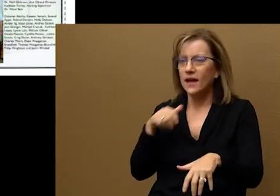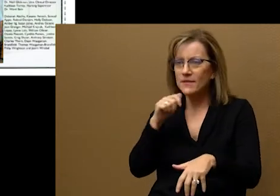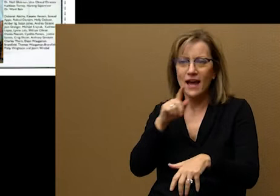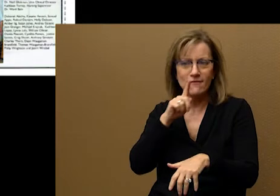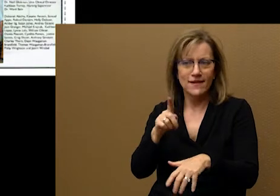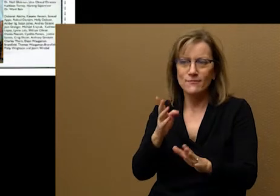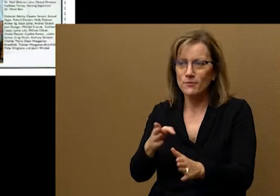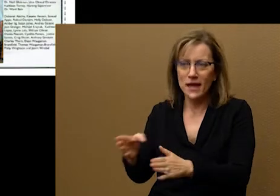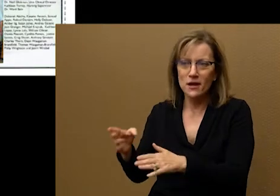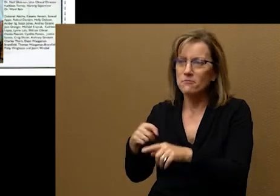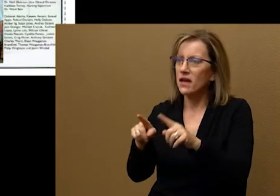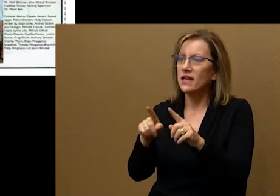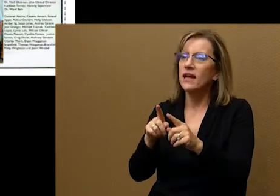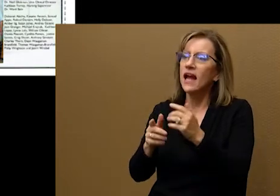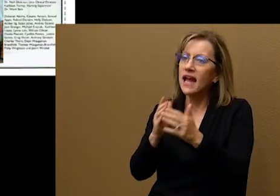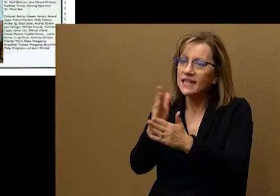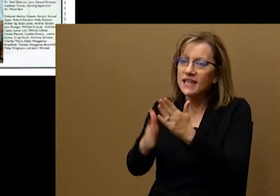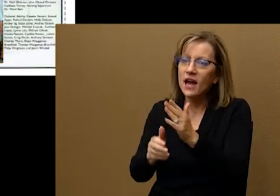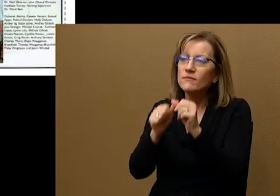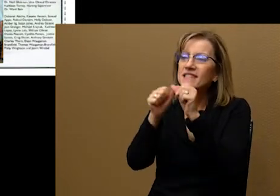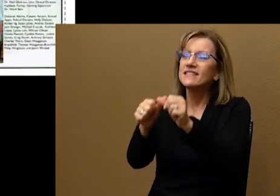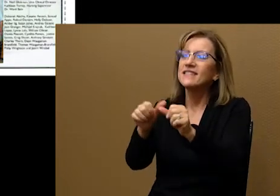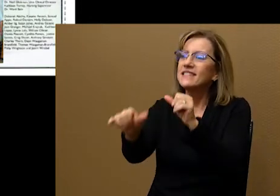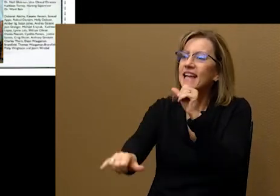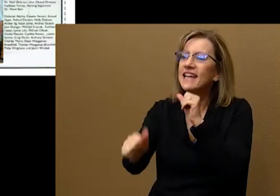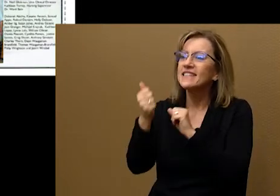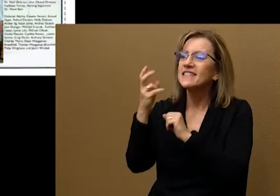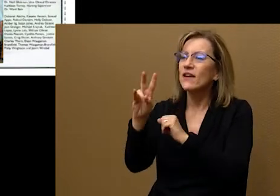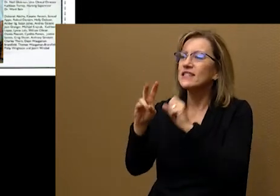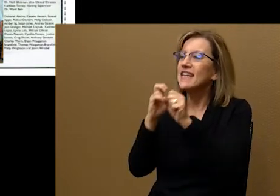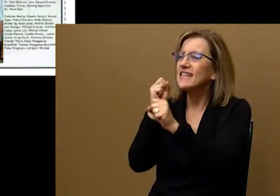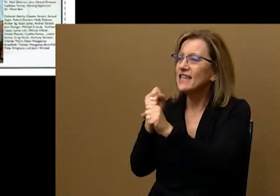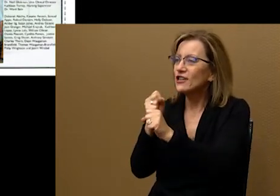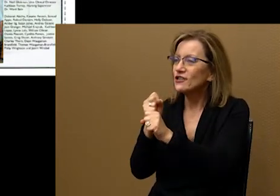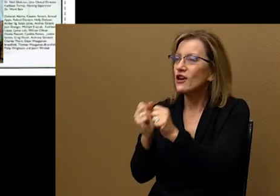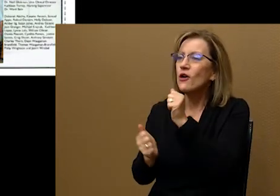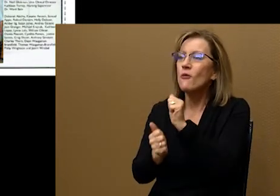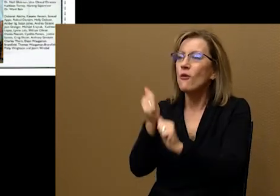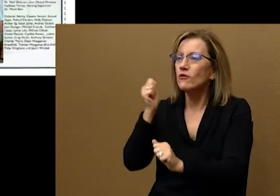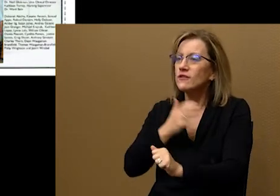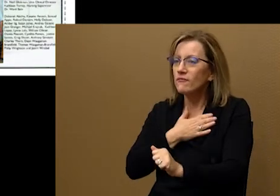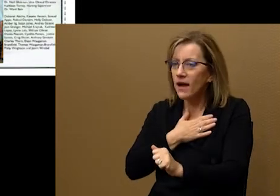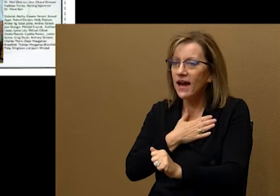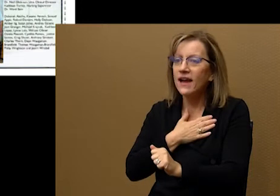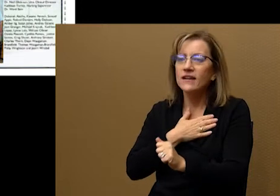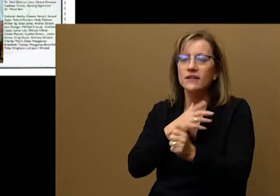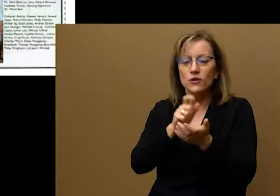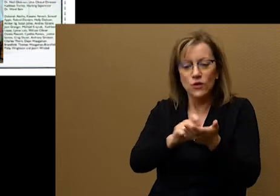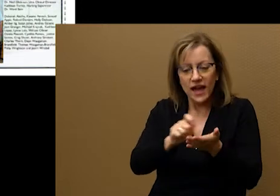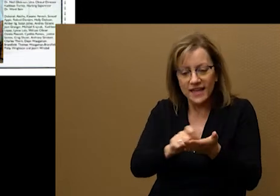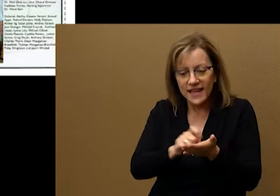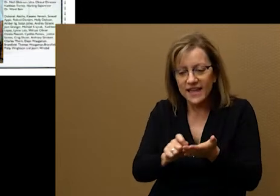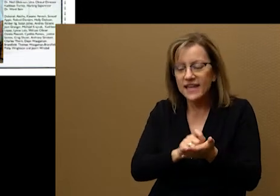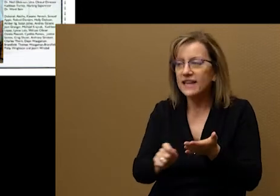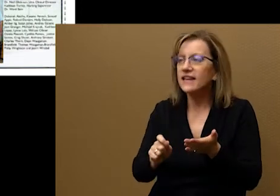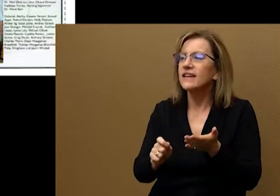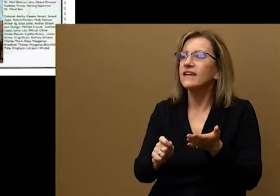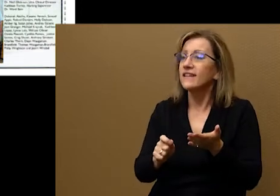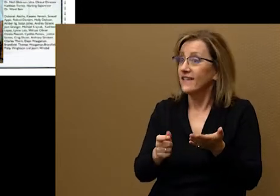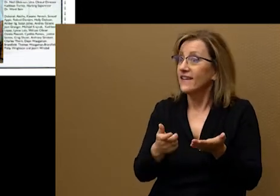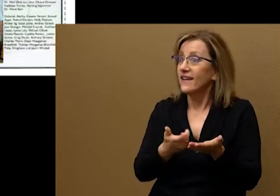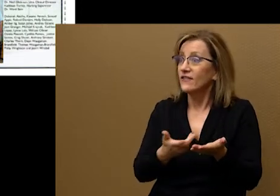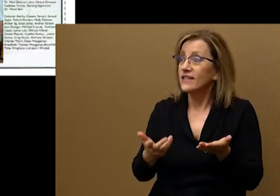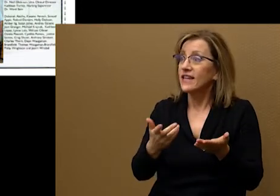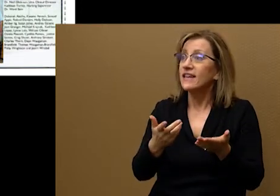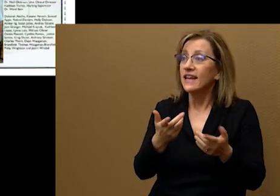and unprepared for that job, but I ended up working there a total of 17 years. And most of my writing and what